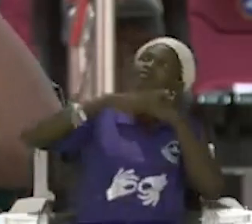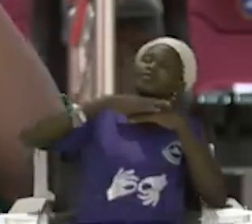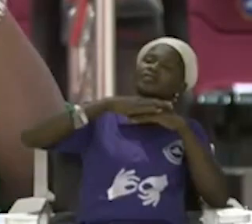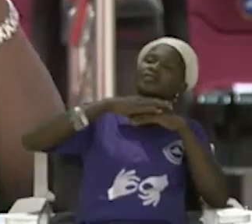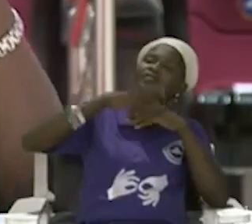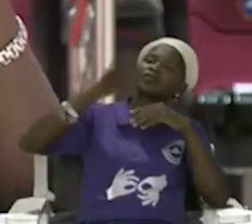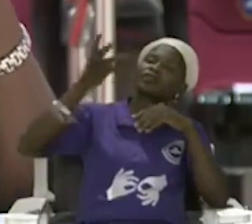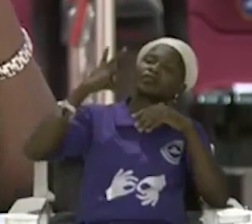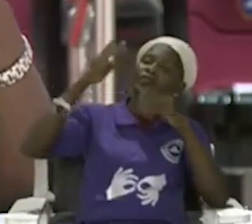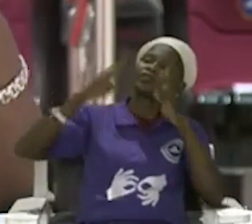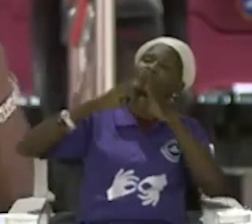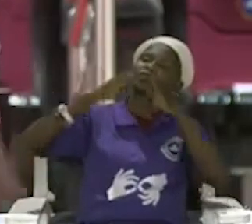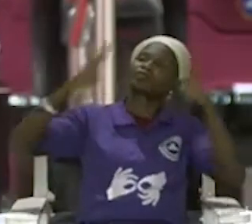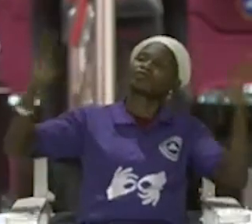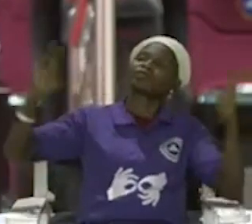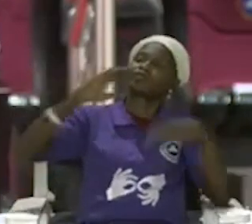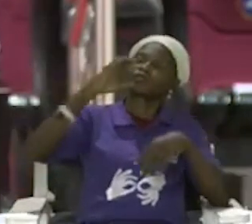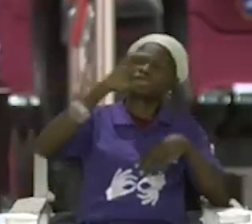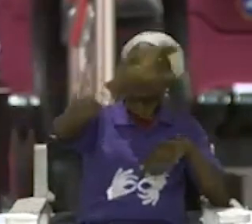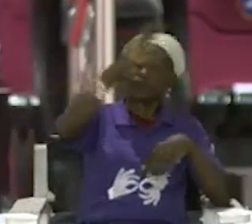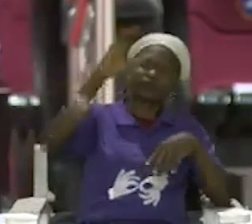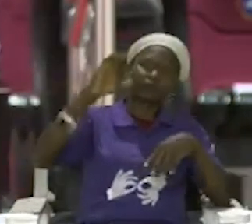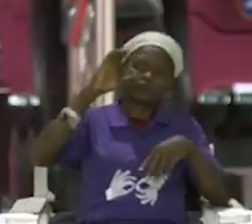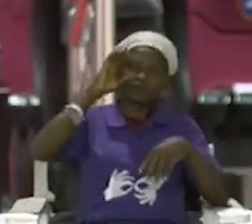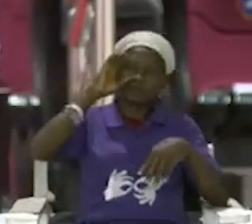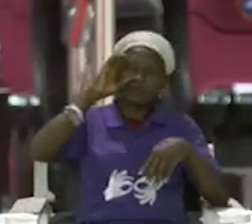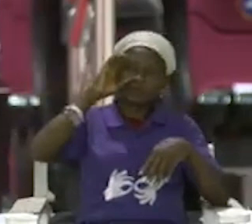was a big moon,